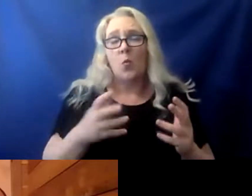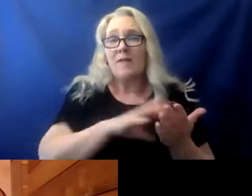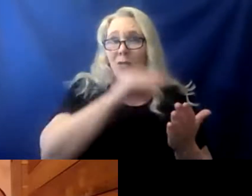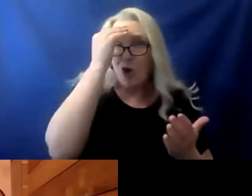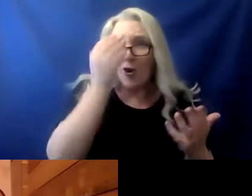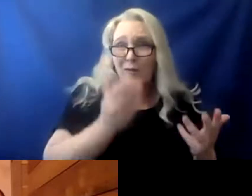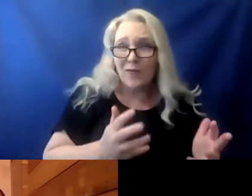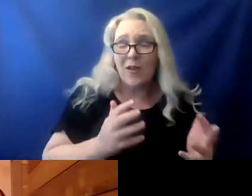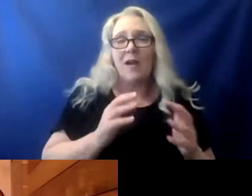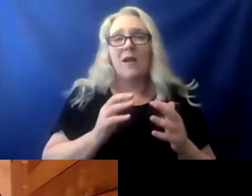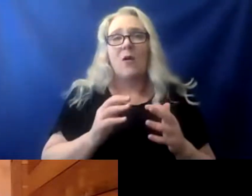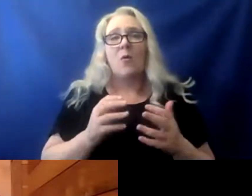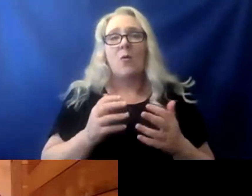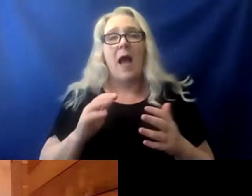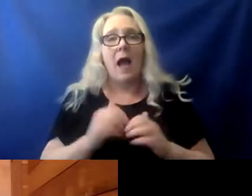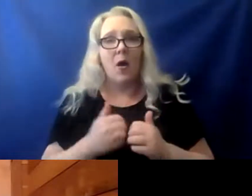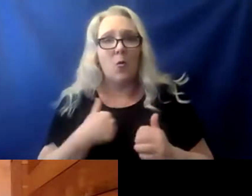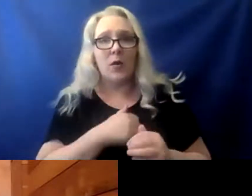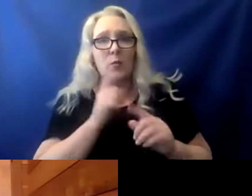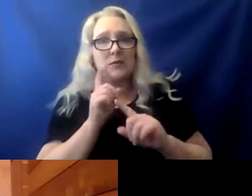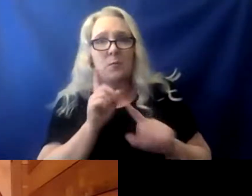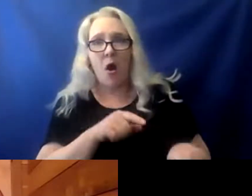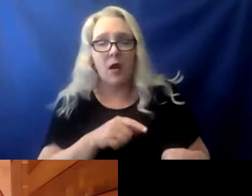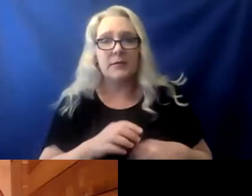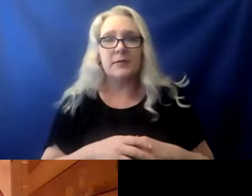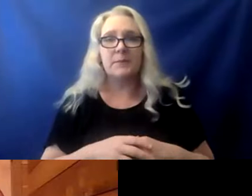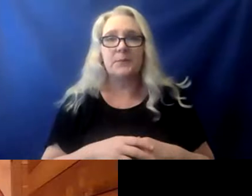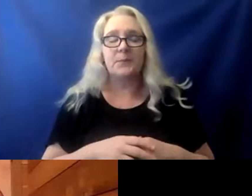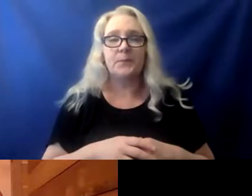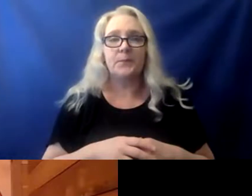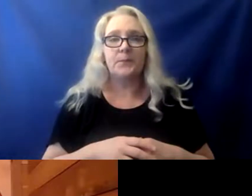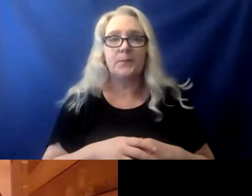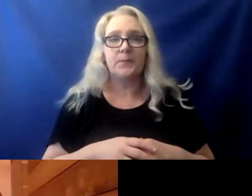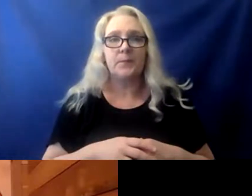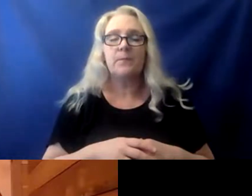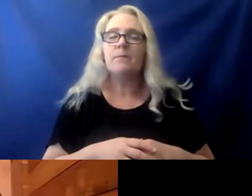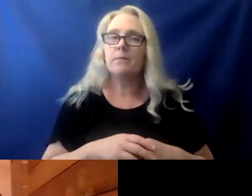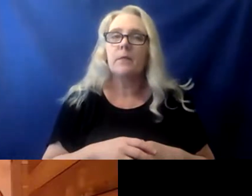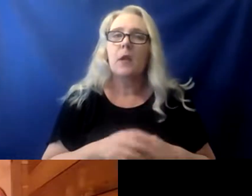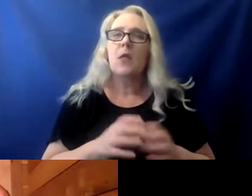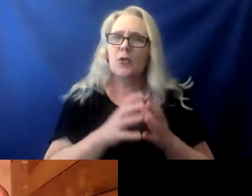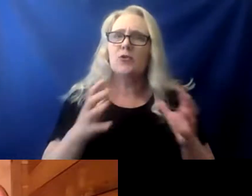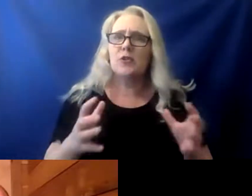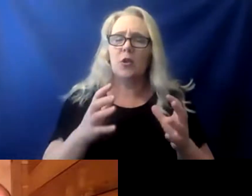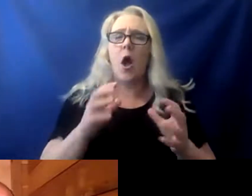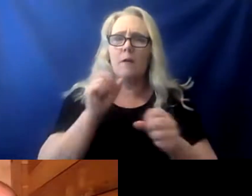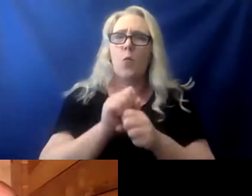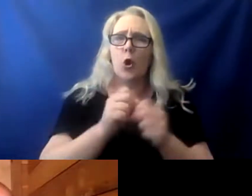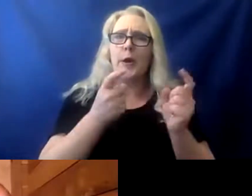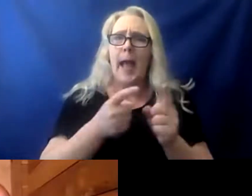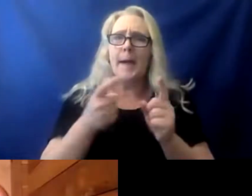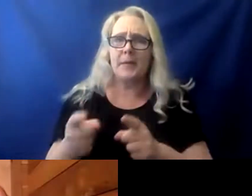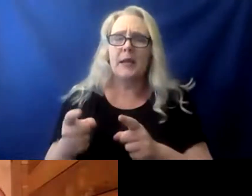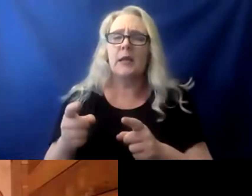respond. I think that you gave a nice overview, Kim, of a lot of work that's happening. And I really commend the creation of committees in